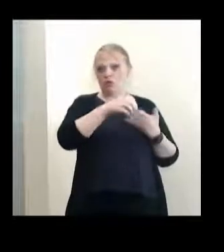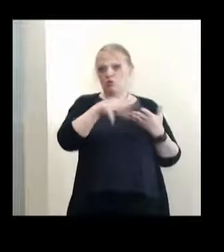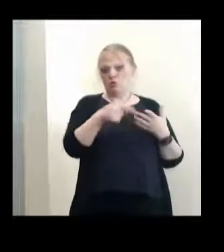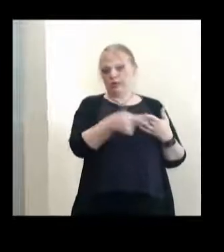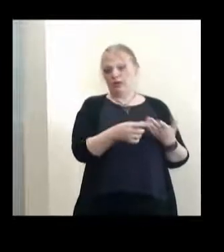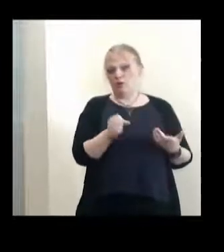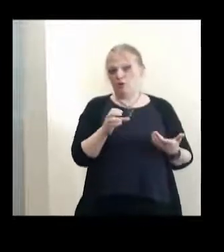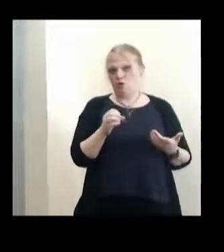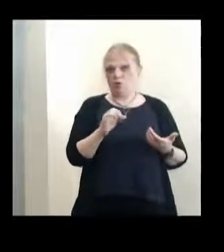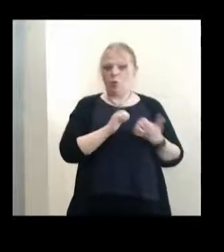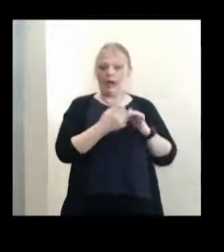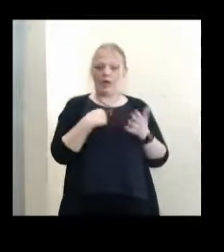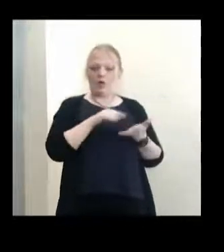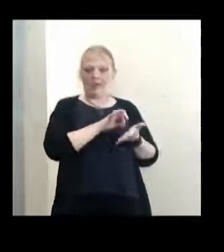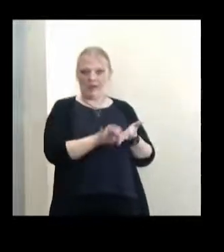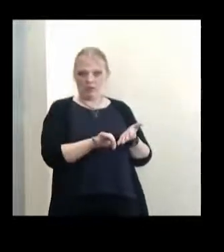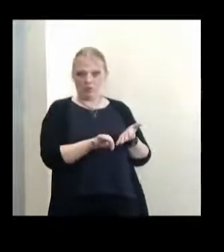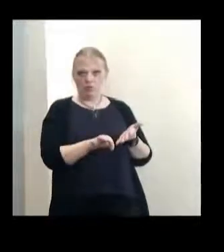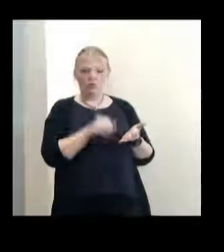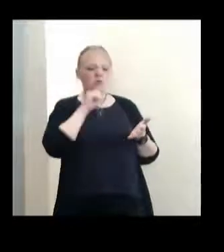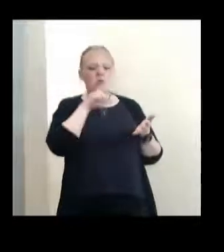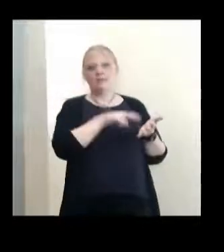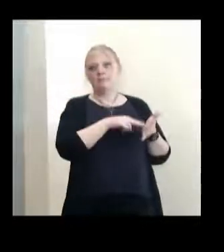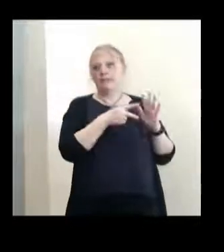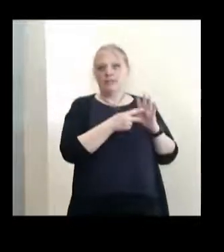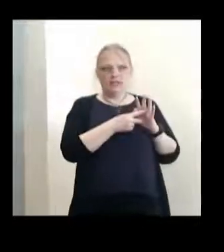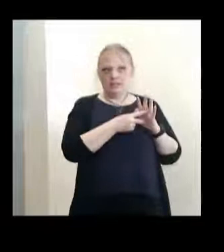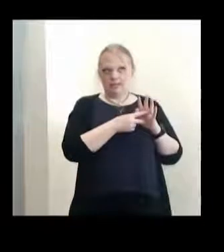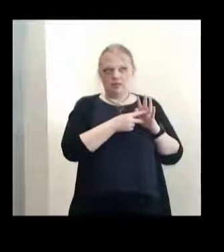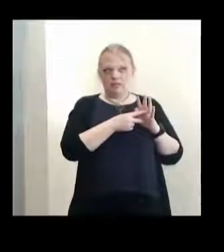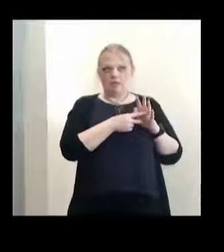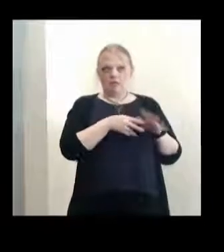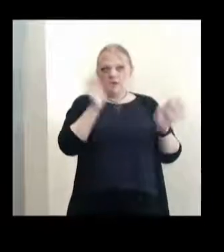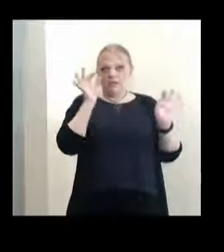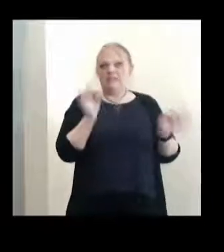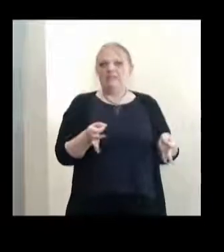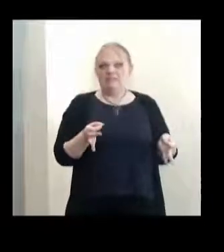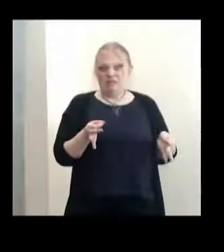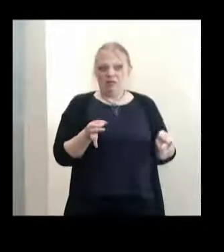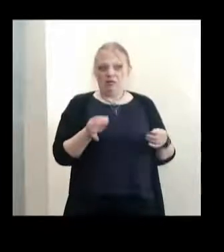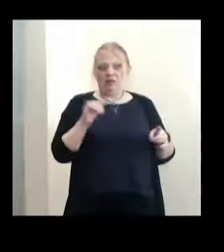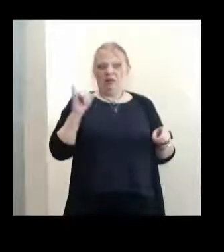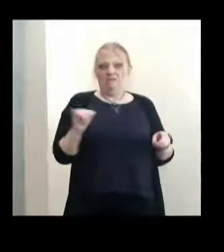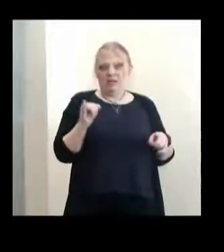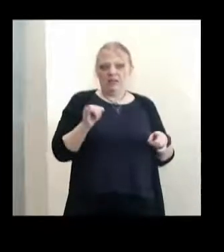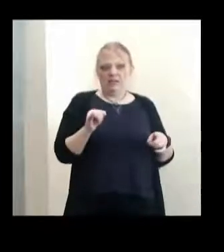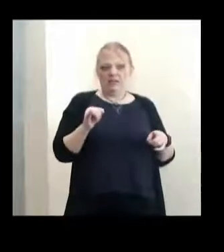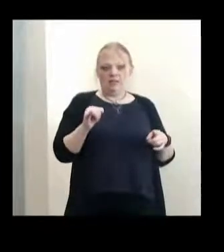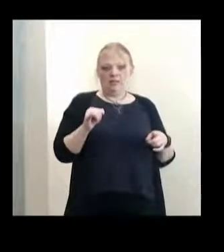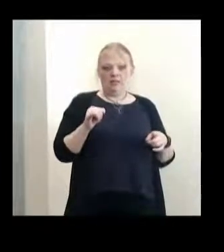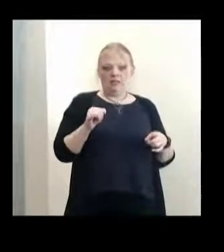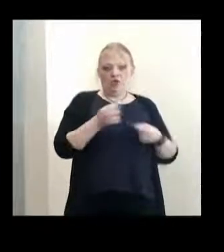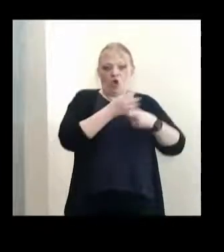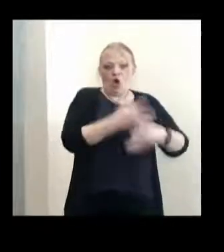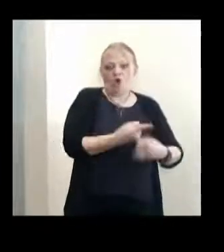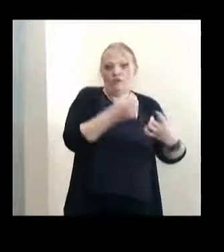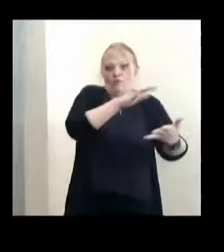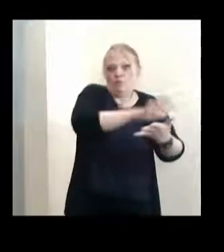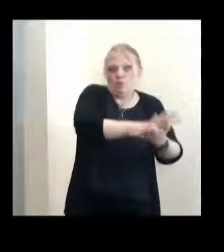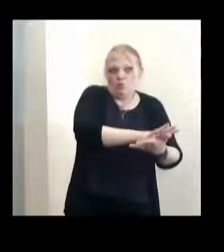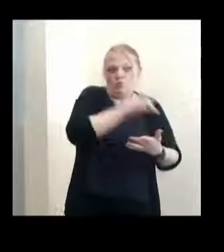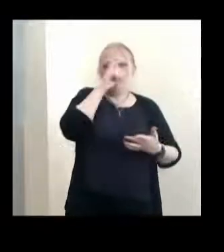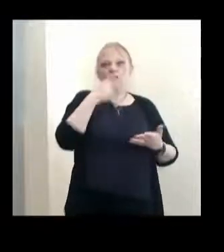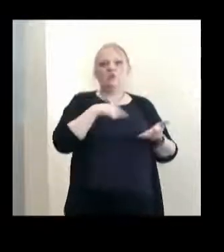we're counting it doesn't mean that they were definitely infected from the school just because we're counting it as a school-based